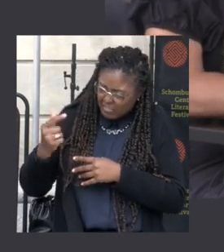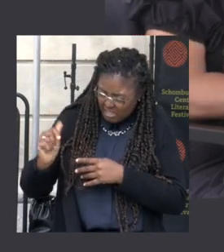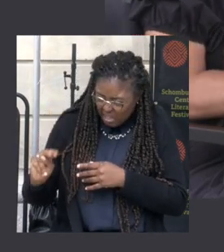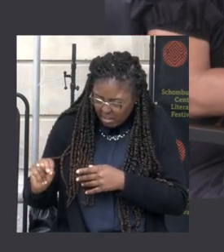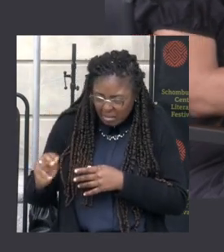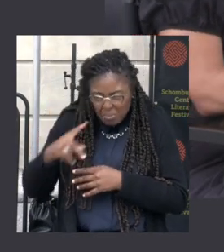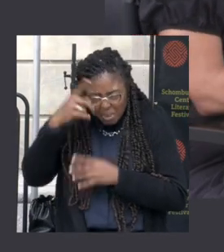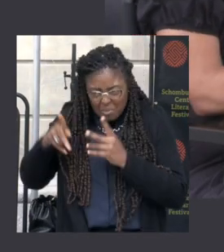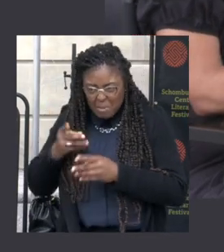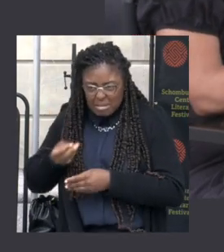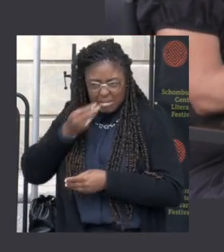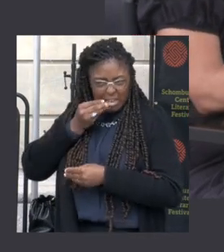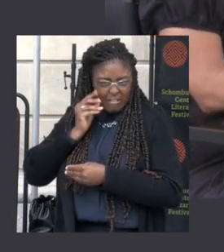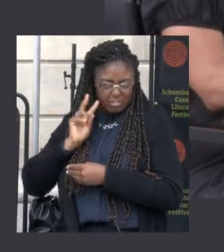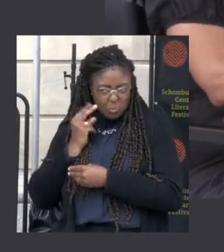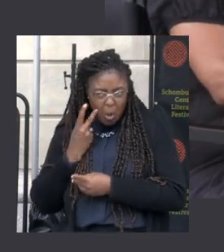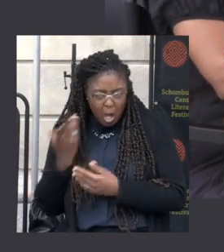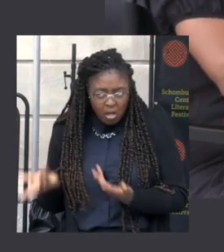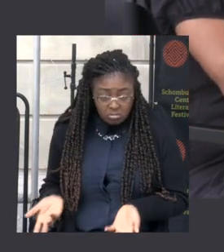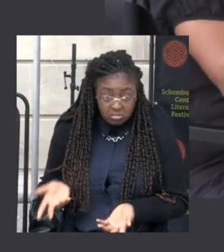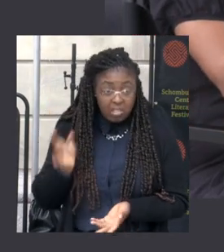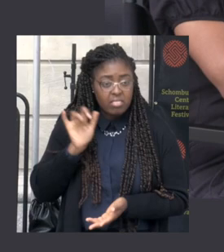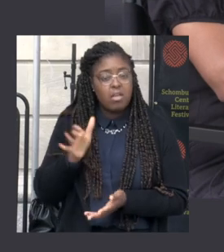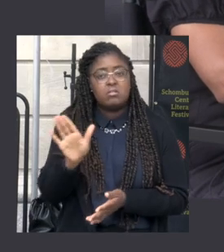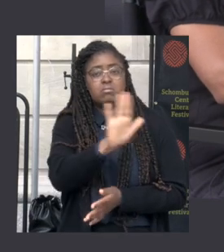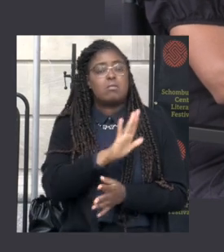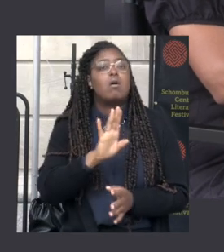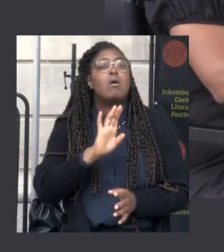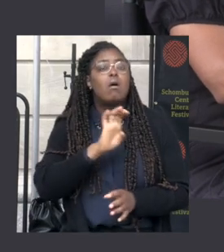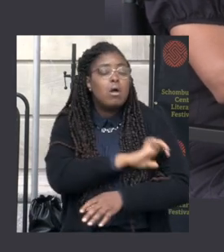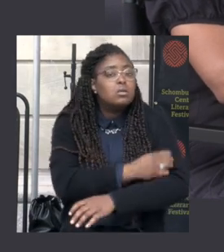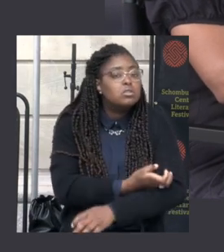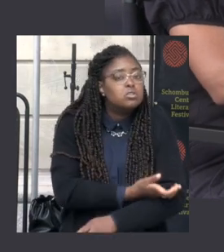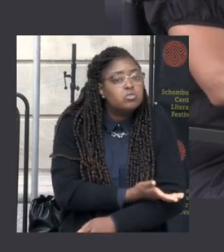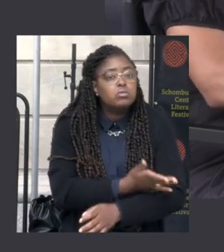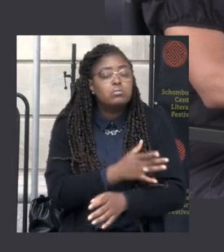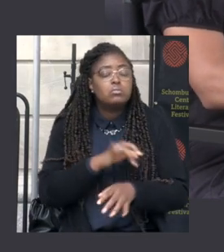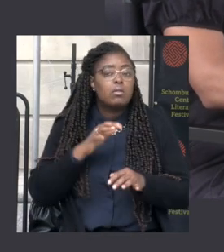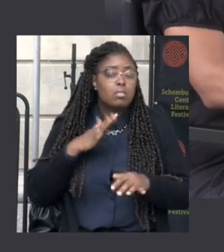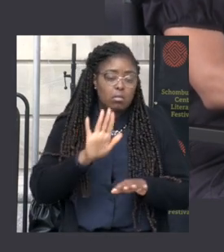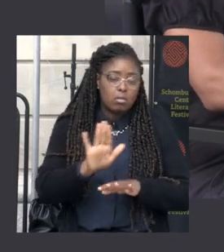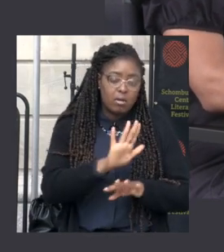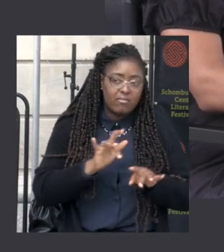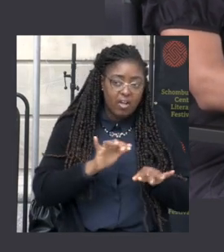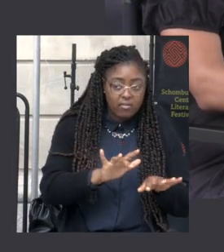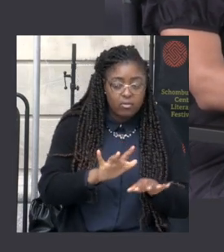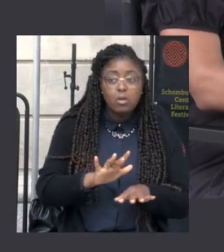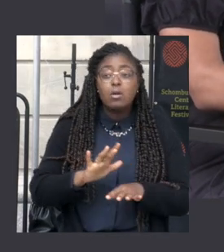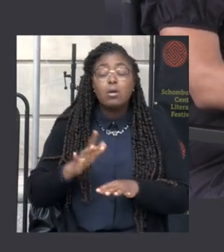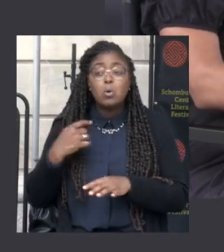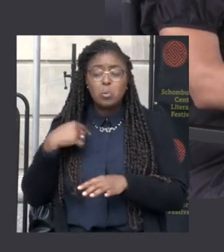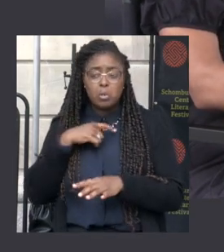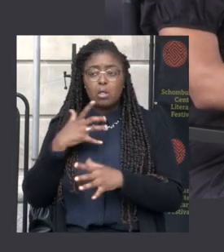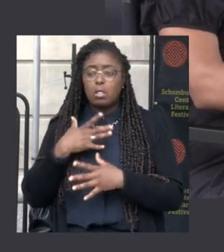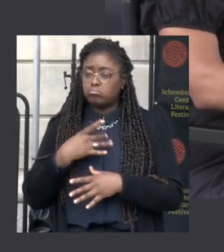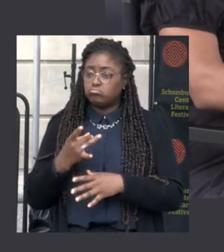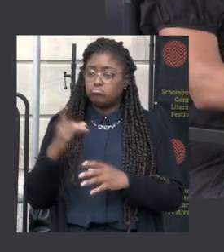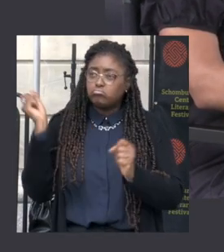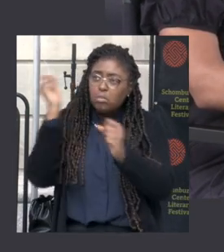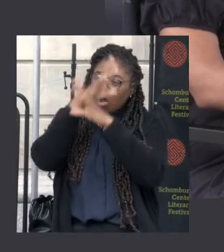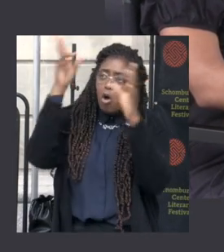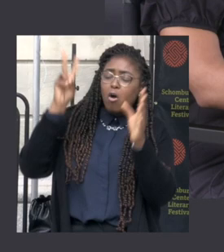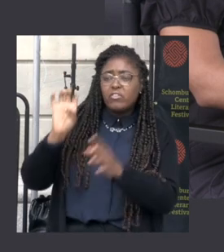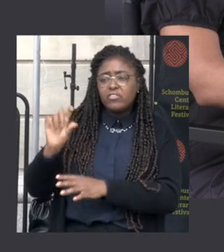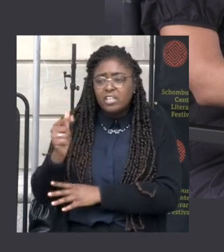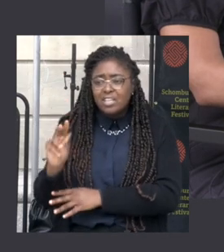folks. And, you know, while in the popular imagination, we like to imagine veganism as this kind of like traditionally more of